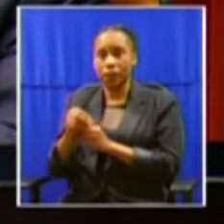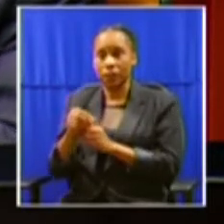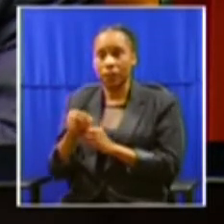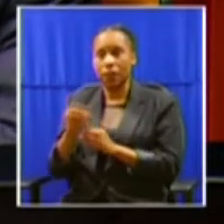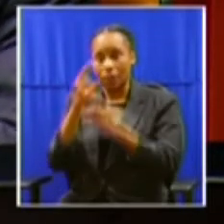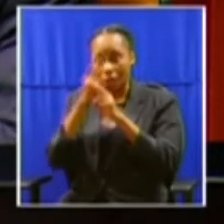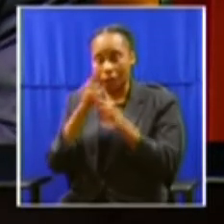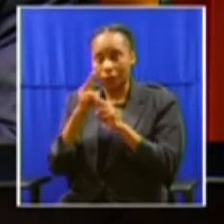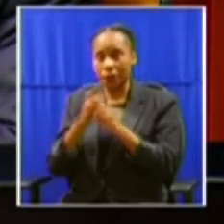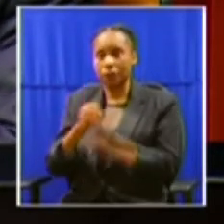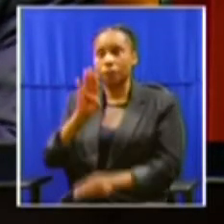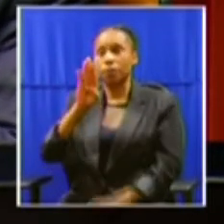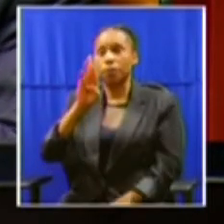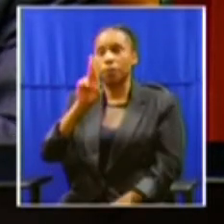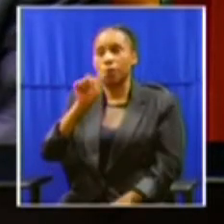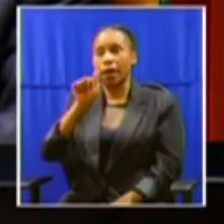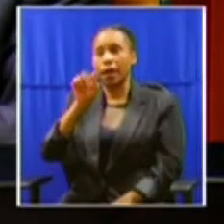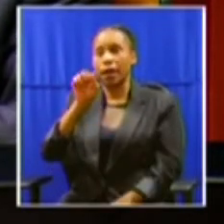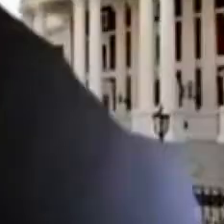Breitenbach.